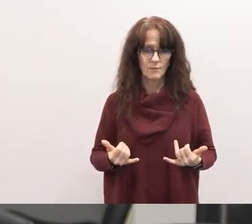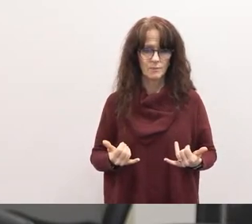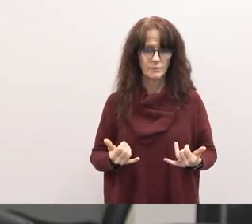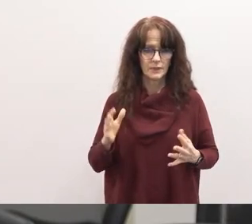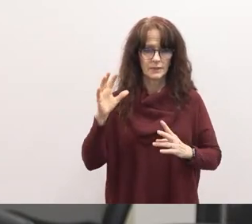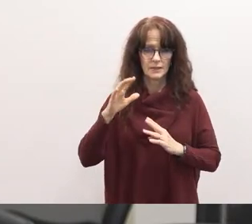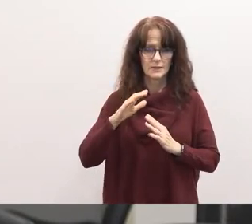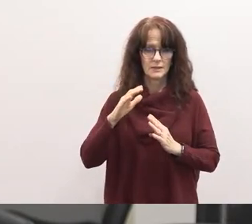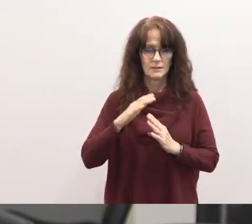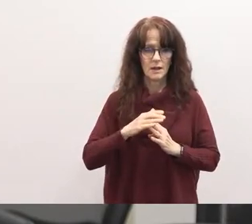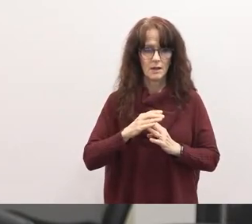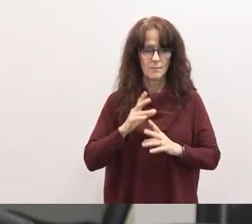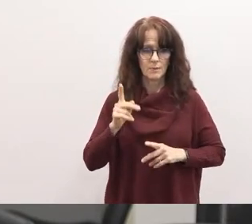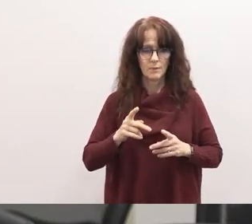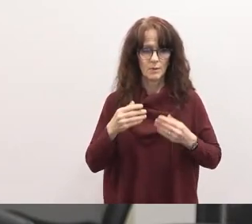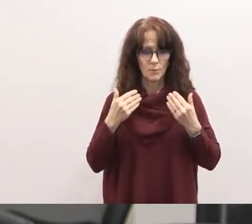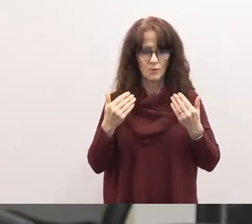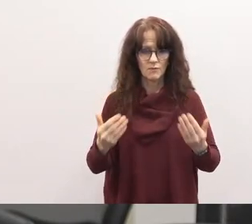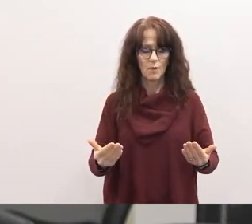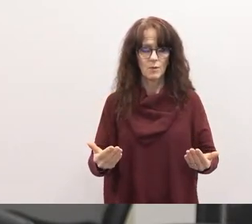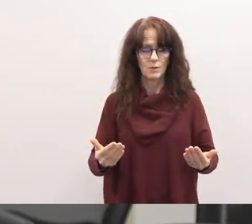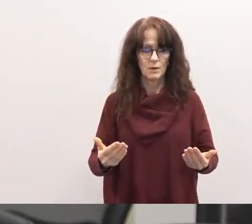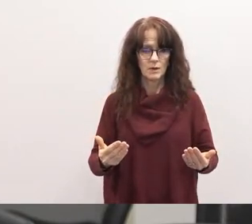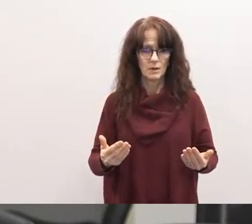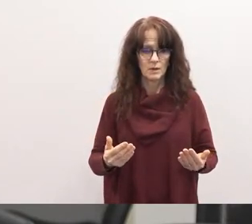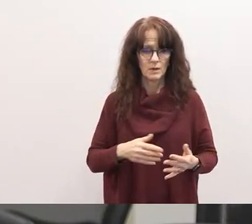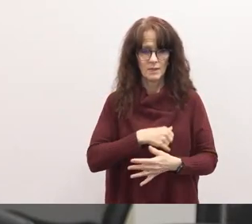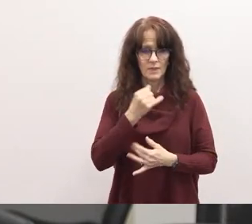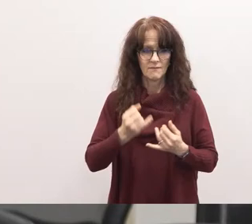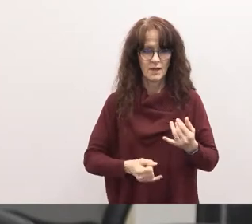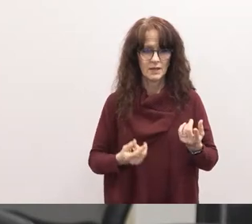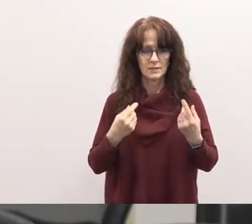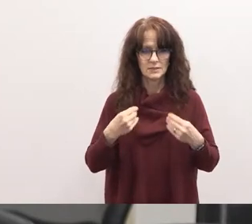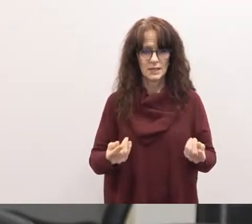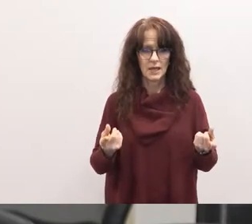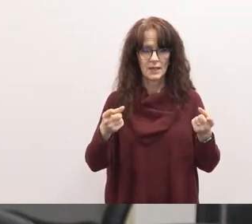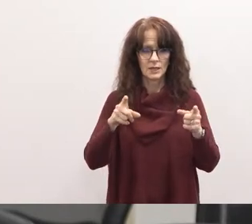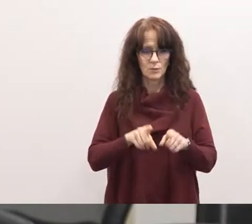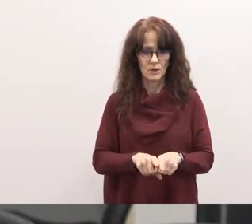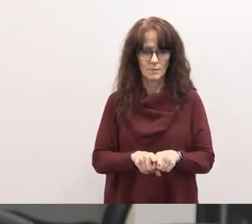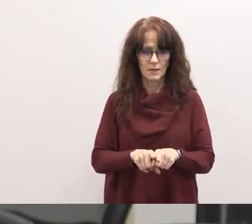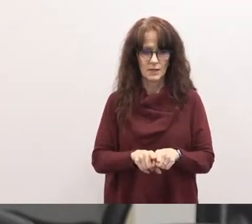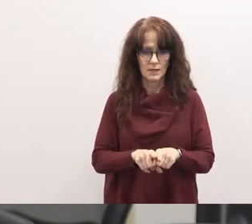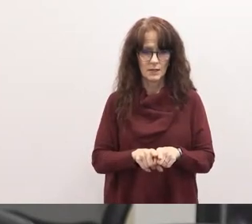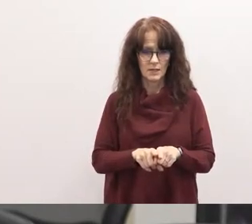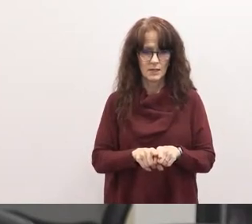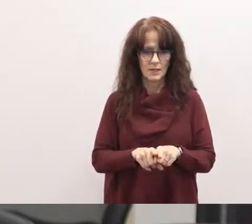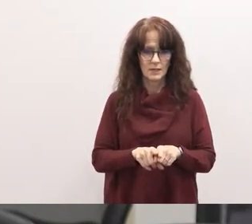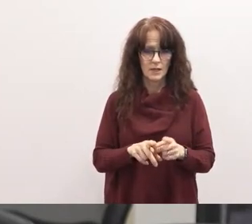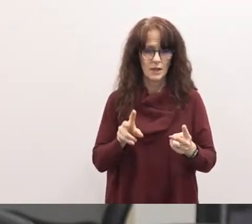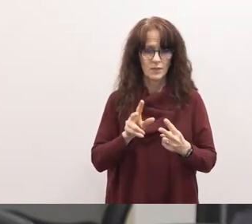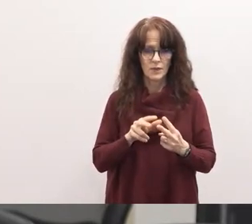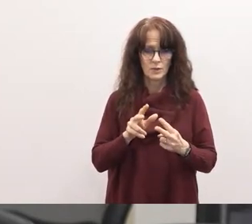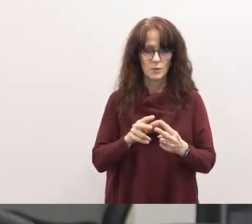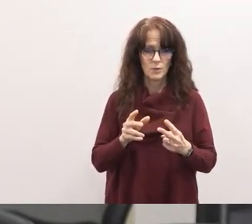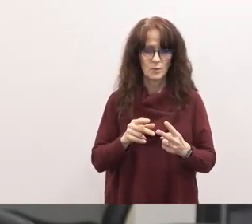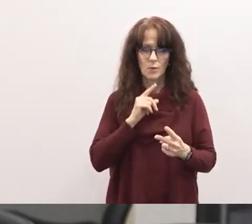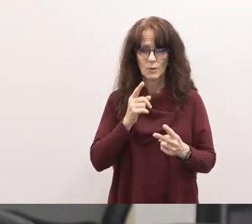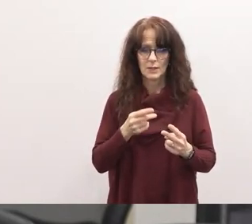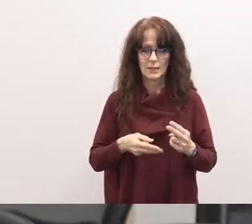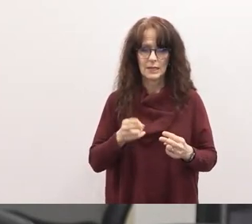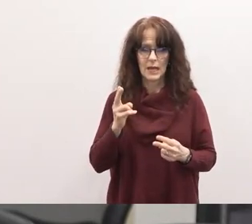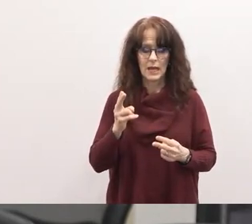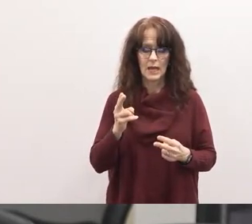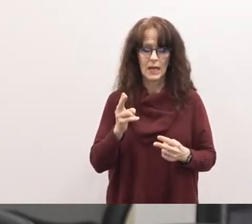the top contenders that we'd like to move forward with in terms of the final sale agreements. Each of these two proposers really hit high marks